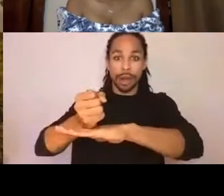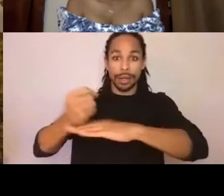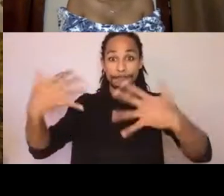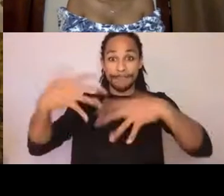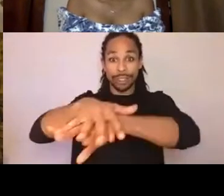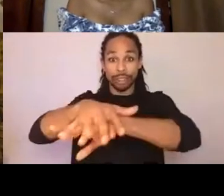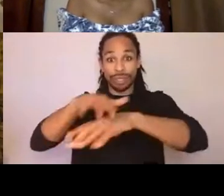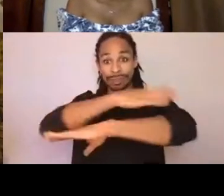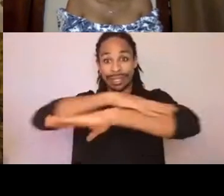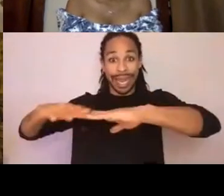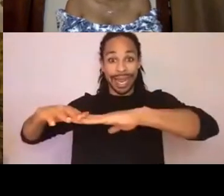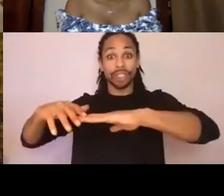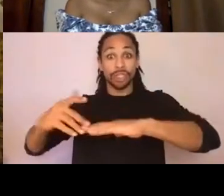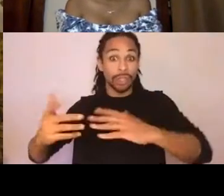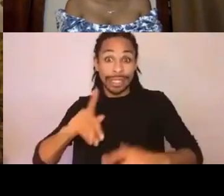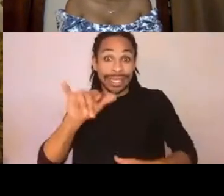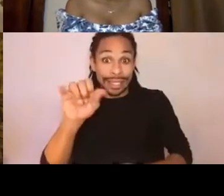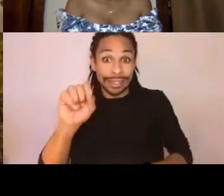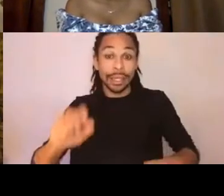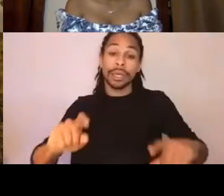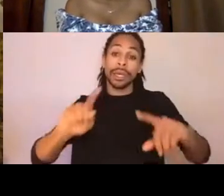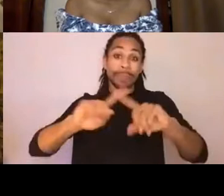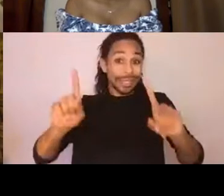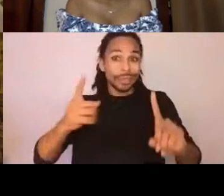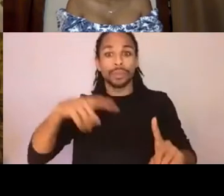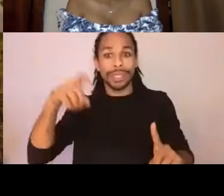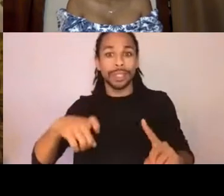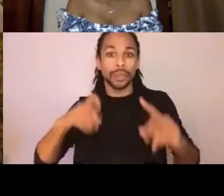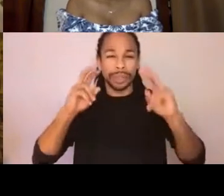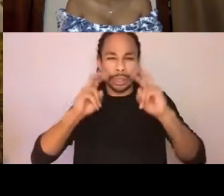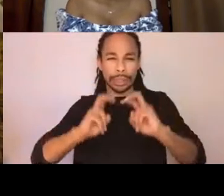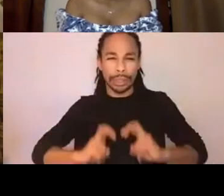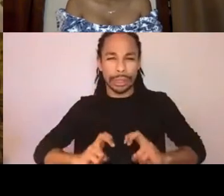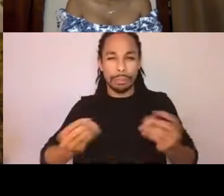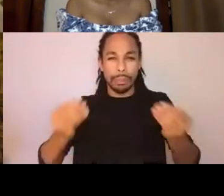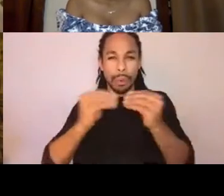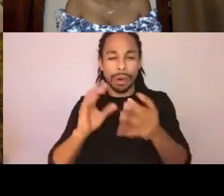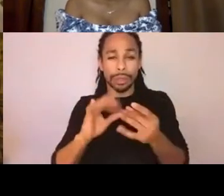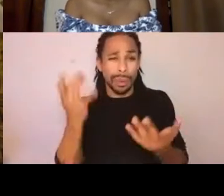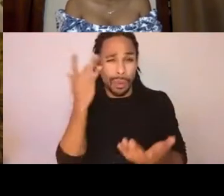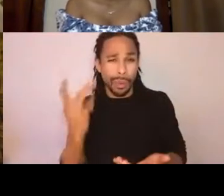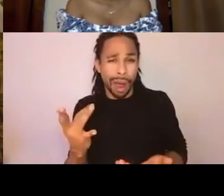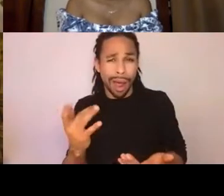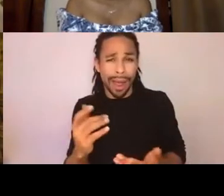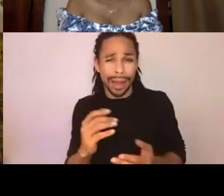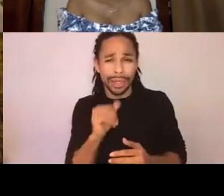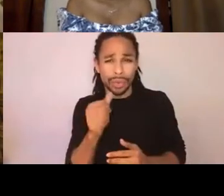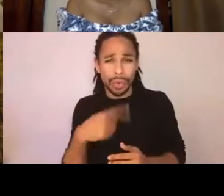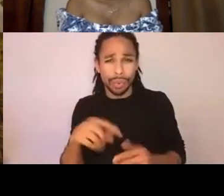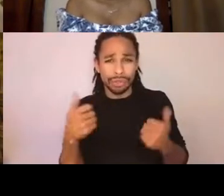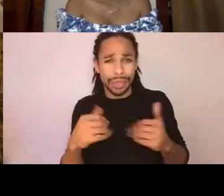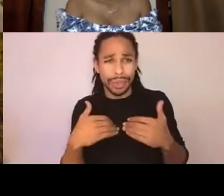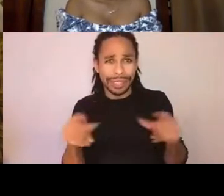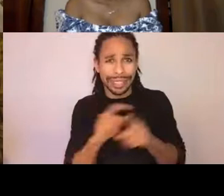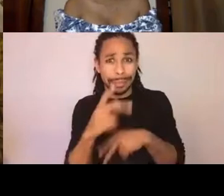also need to be a little bit more introspective and ask ourselves, like, why aren't we trying to have these same types of